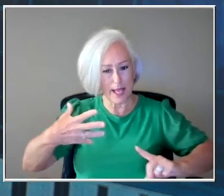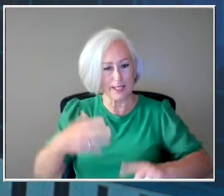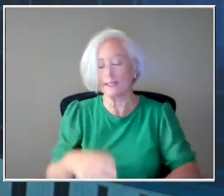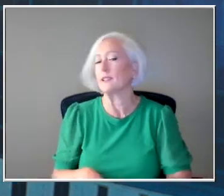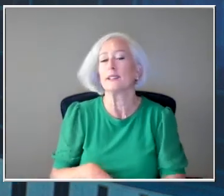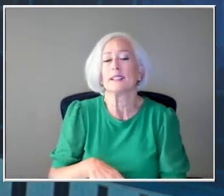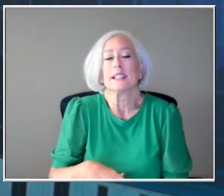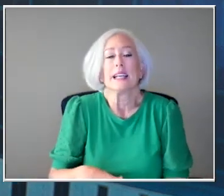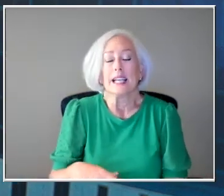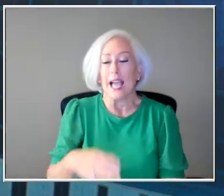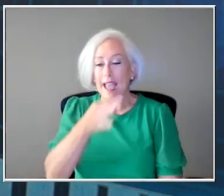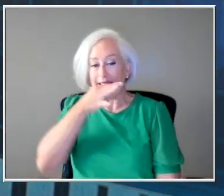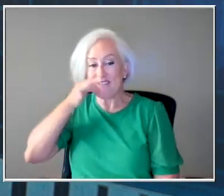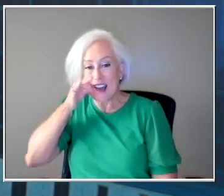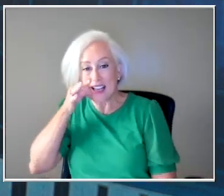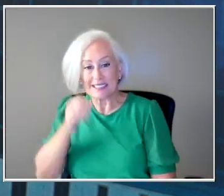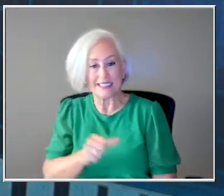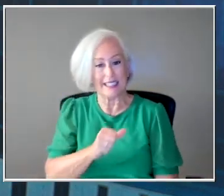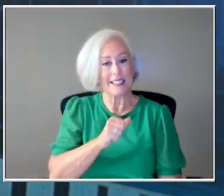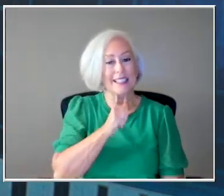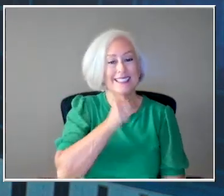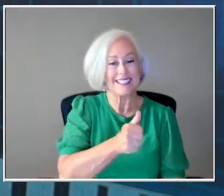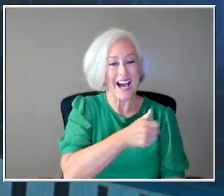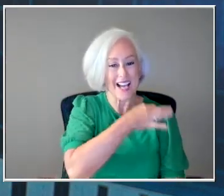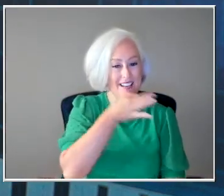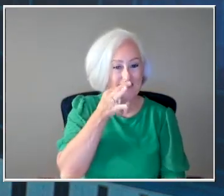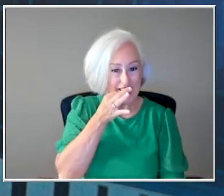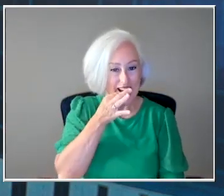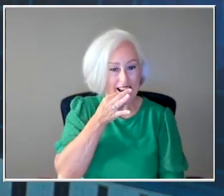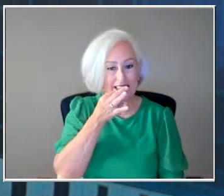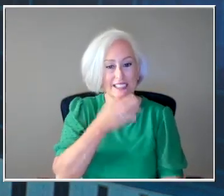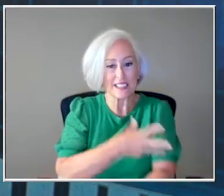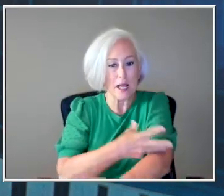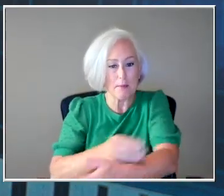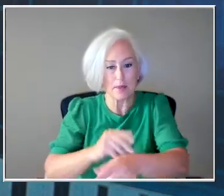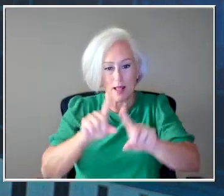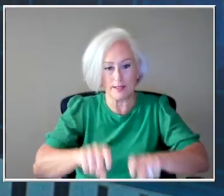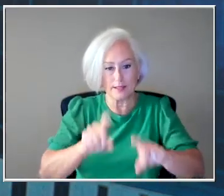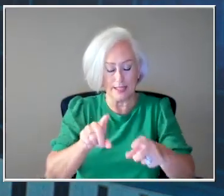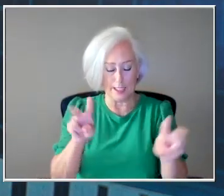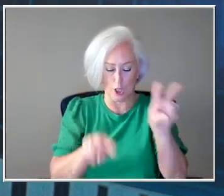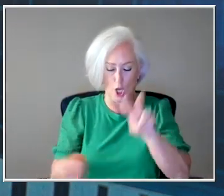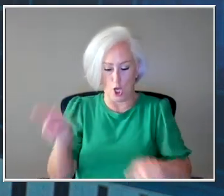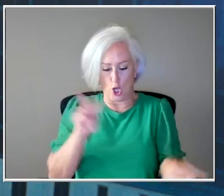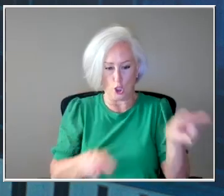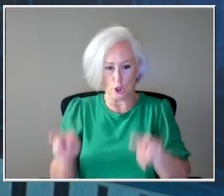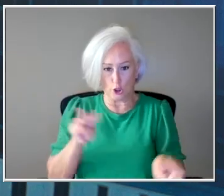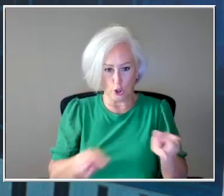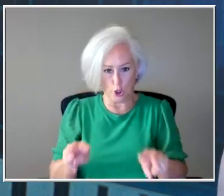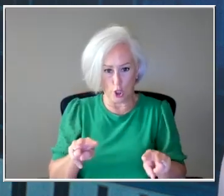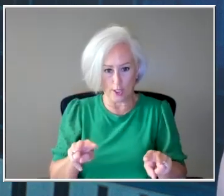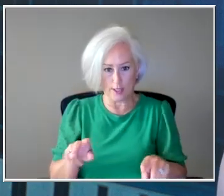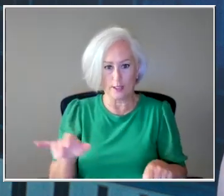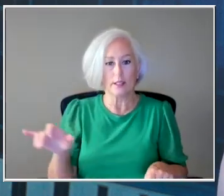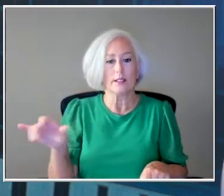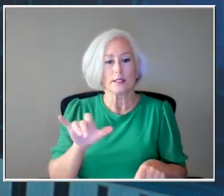non-fasting lipid panel, similar to what an endocrinologist, a diabetologist looks at a 2-hour postprandial